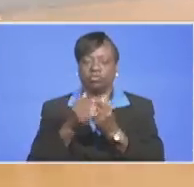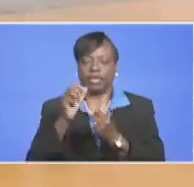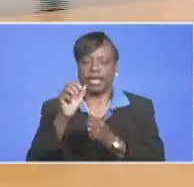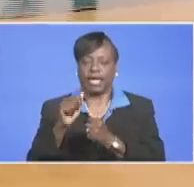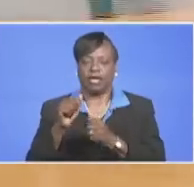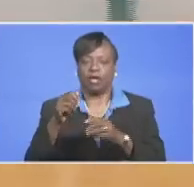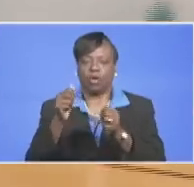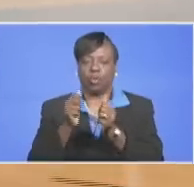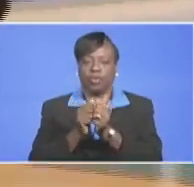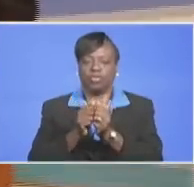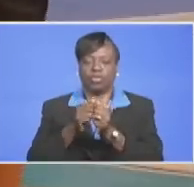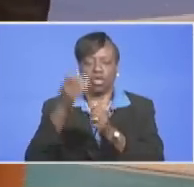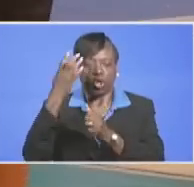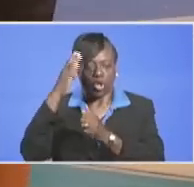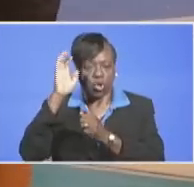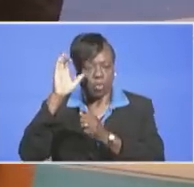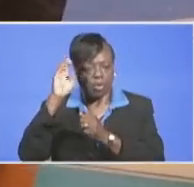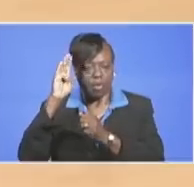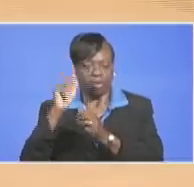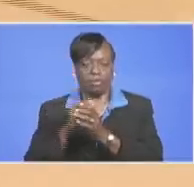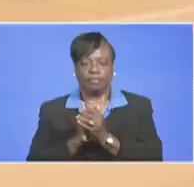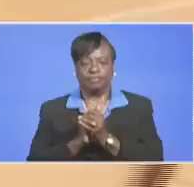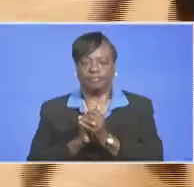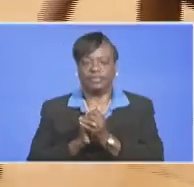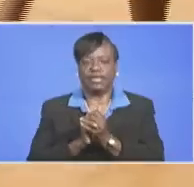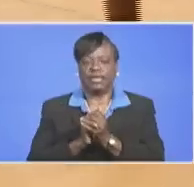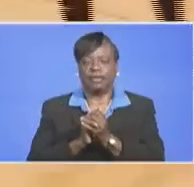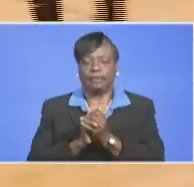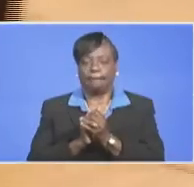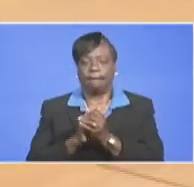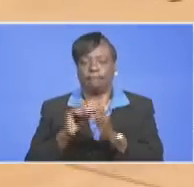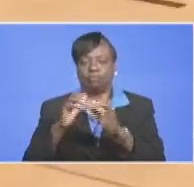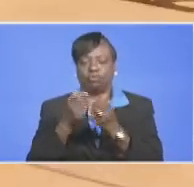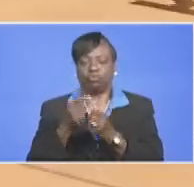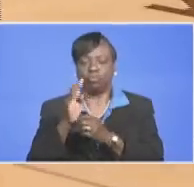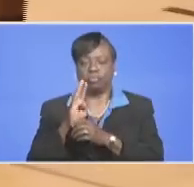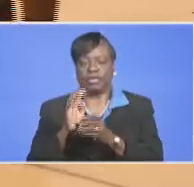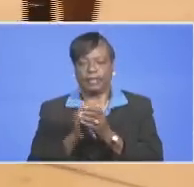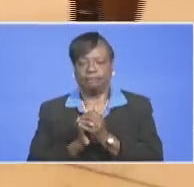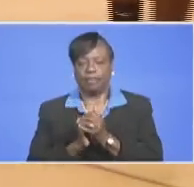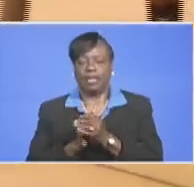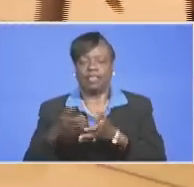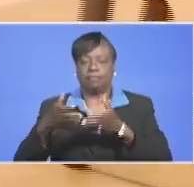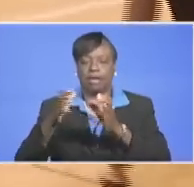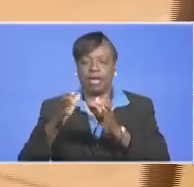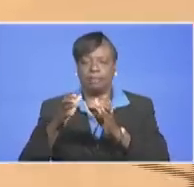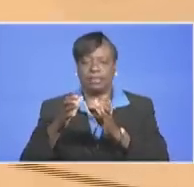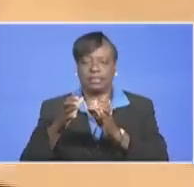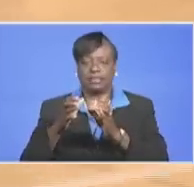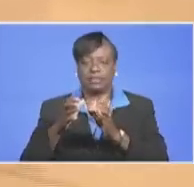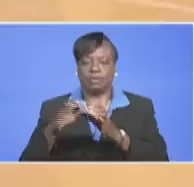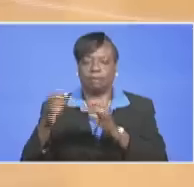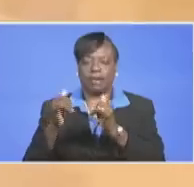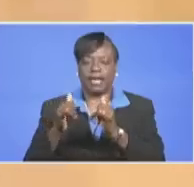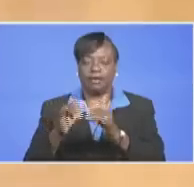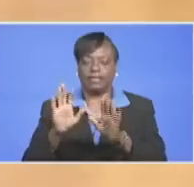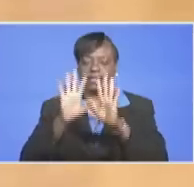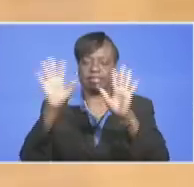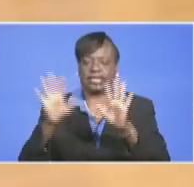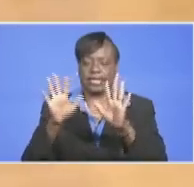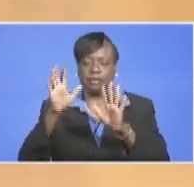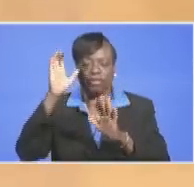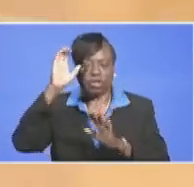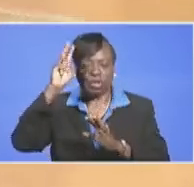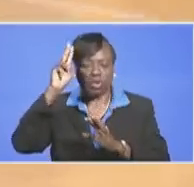host. In Group B, the Dominican Republic, Barbados, and Guyana. The Bahamas tips off play Sunday against Cuba. The first and